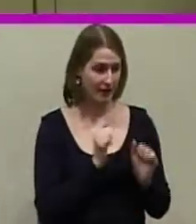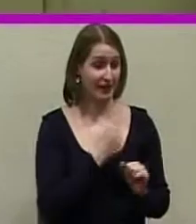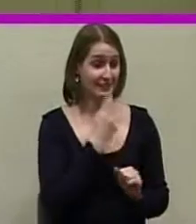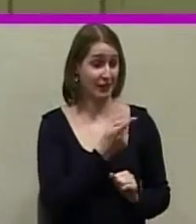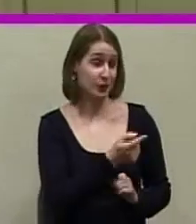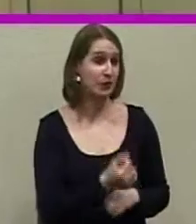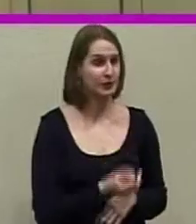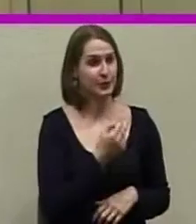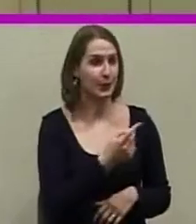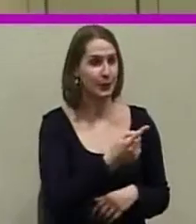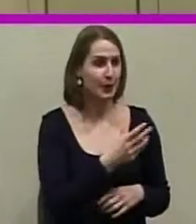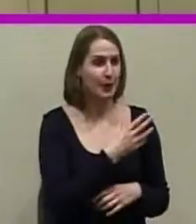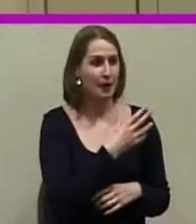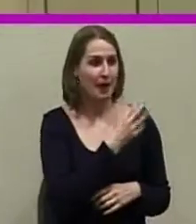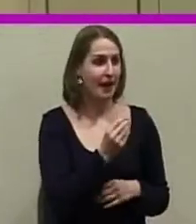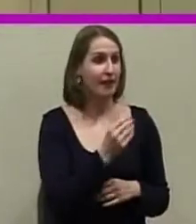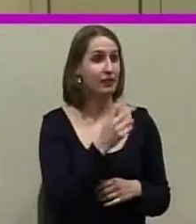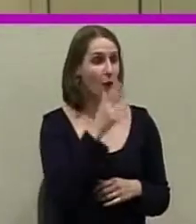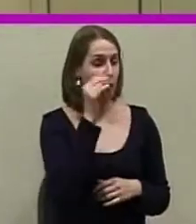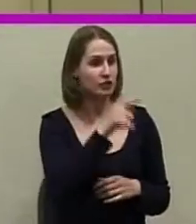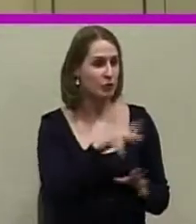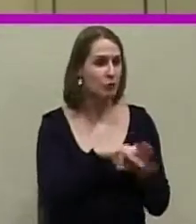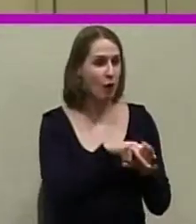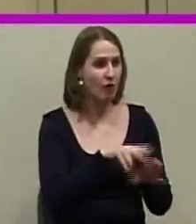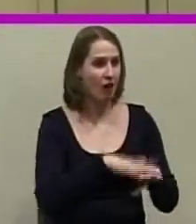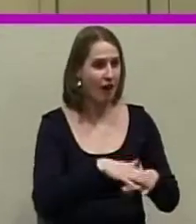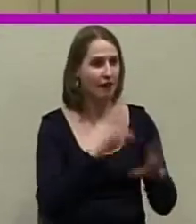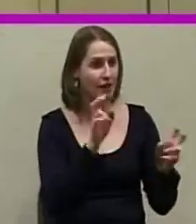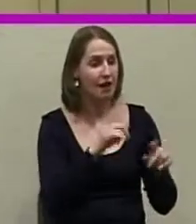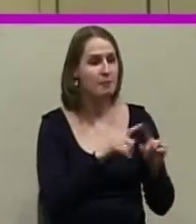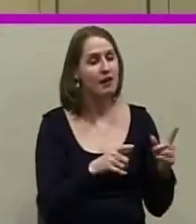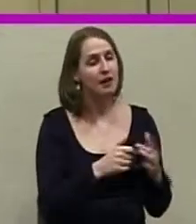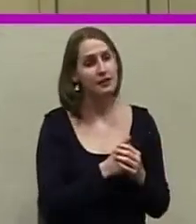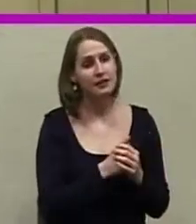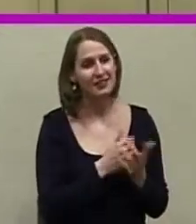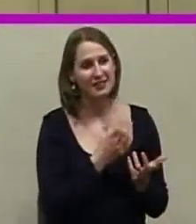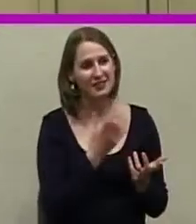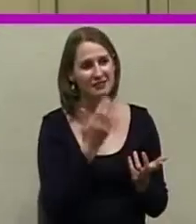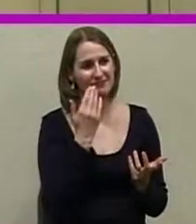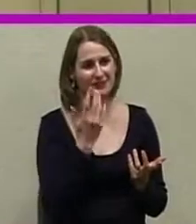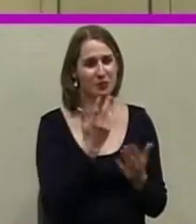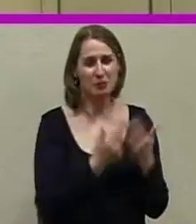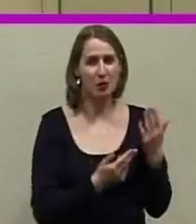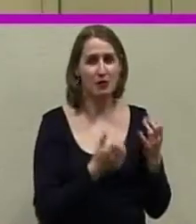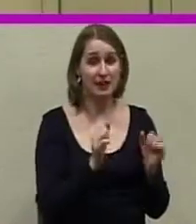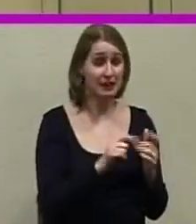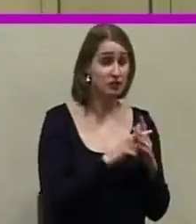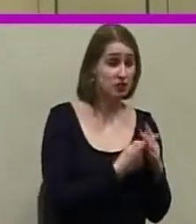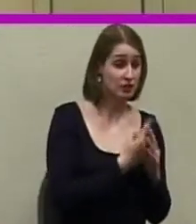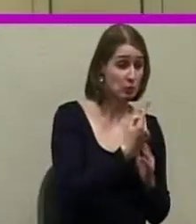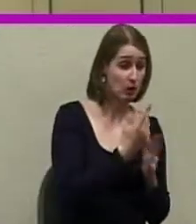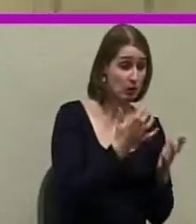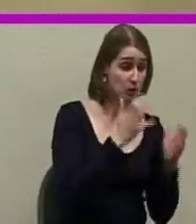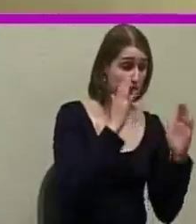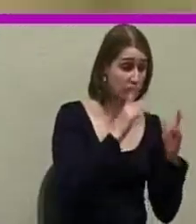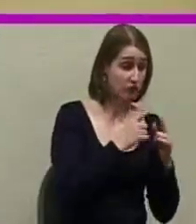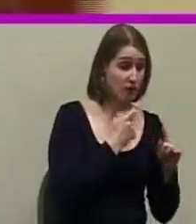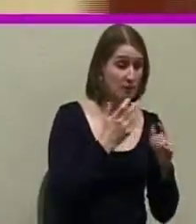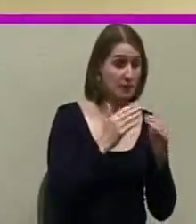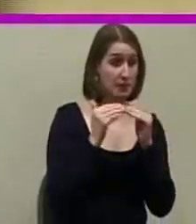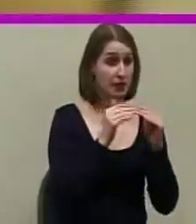screw you and the horse you rode in on, but you guys all think it's cool. Right? So it could have started as one and end up as the other.